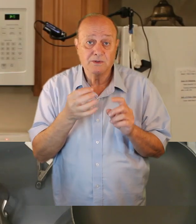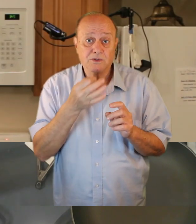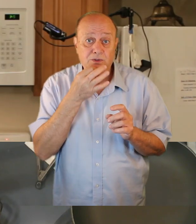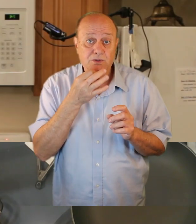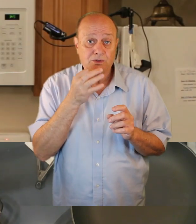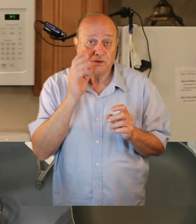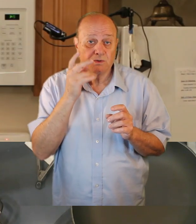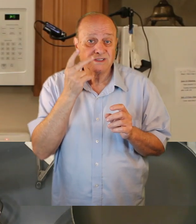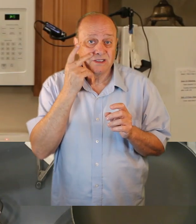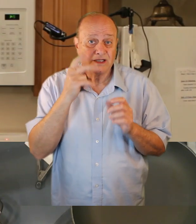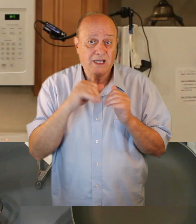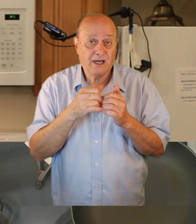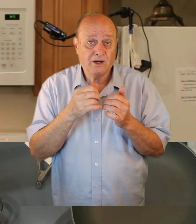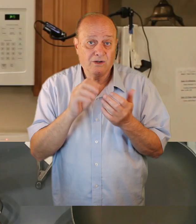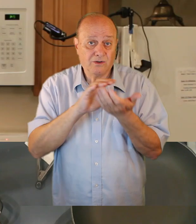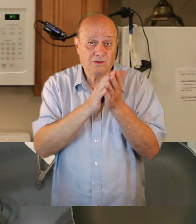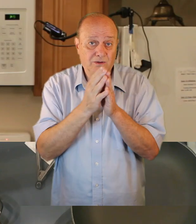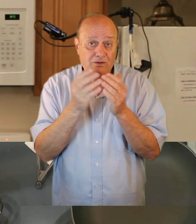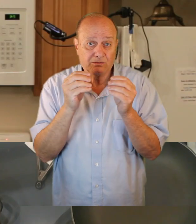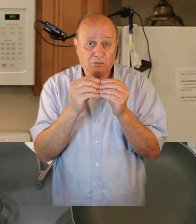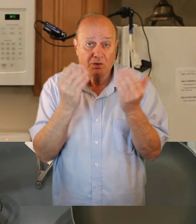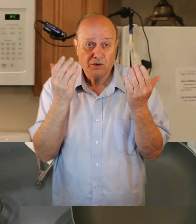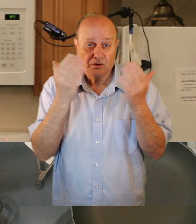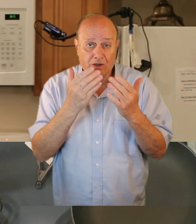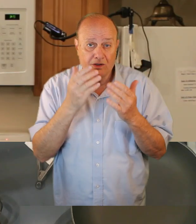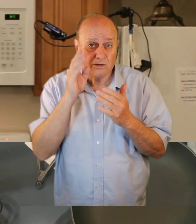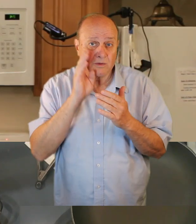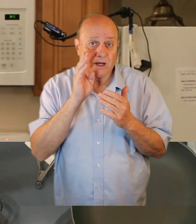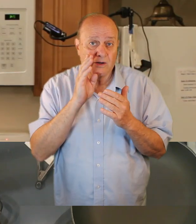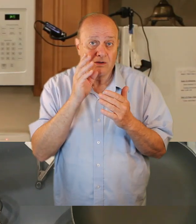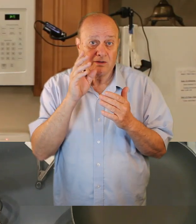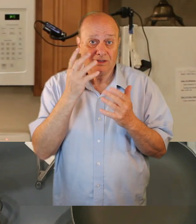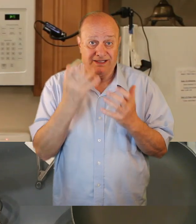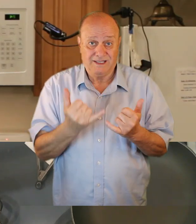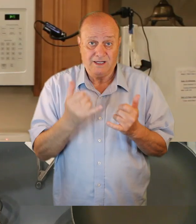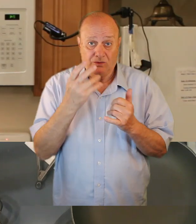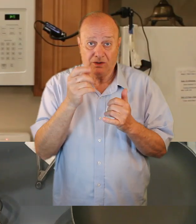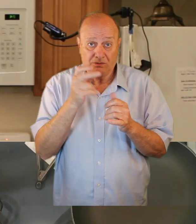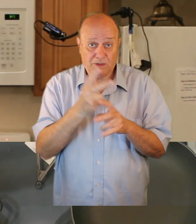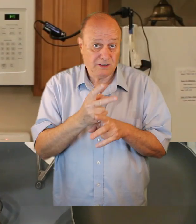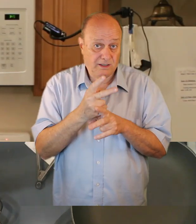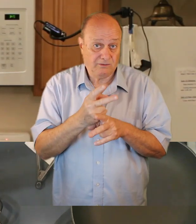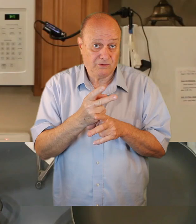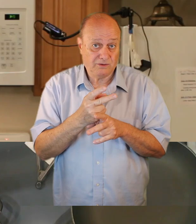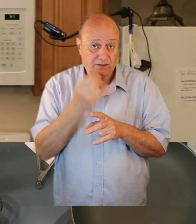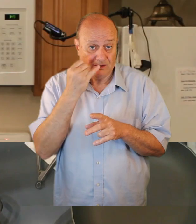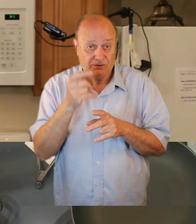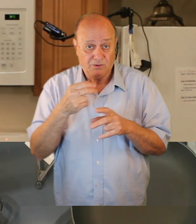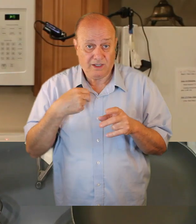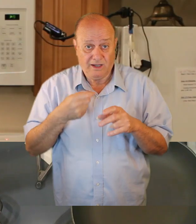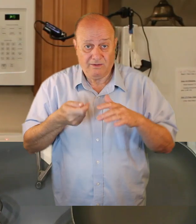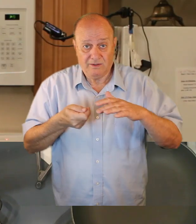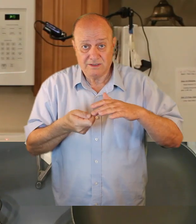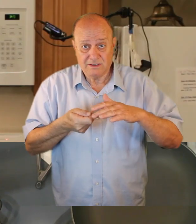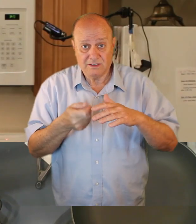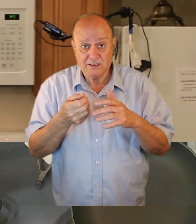moment, though, you'll see how it's starting to turn a darker brown. And we want to be real careful on this toast. If we have the skillet